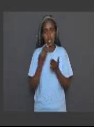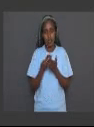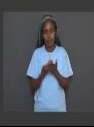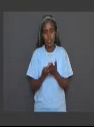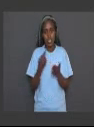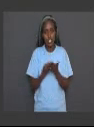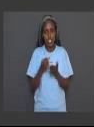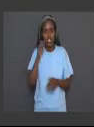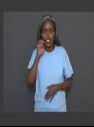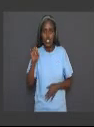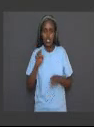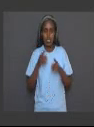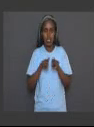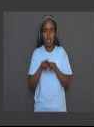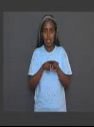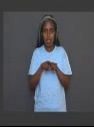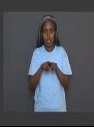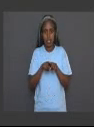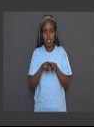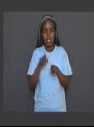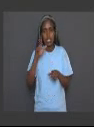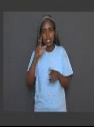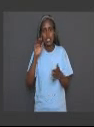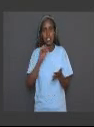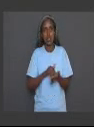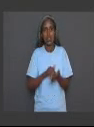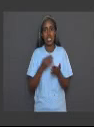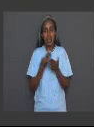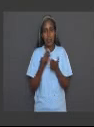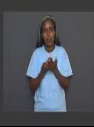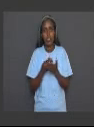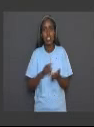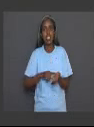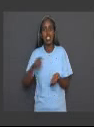has agreed to pay 3,000 birr initially.